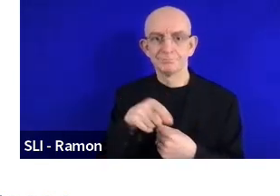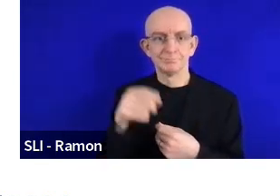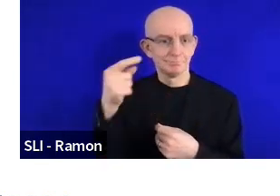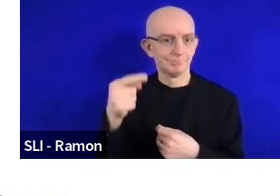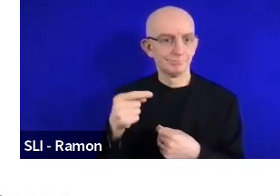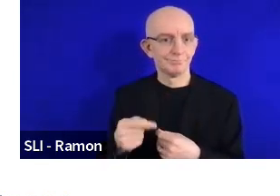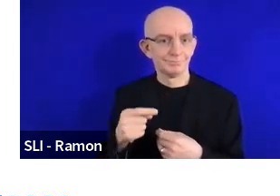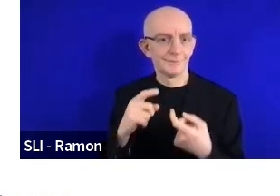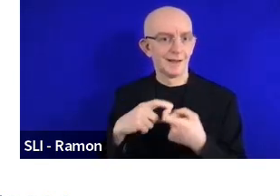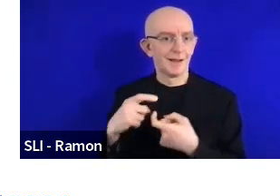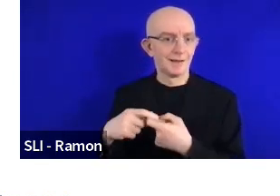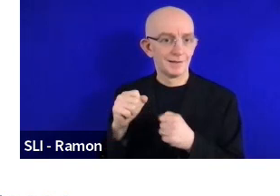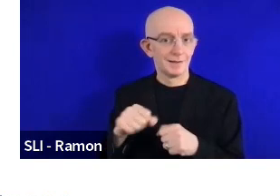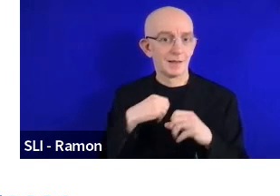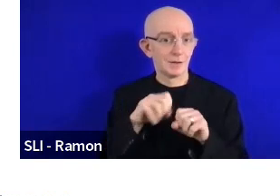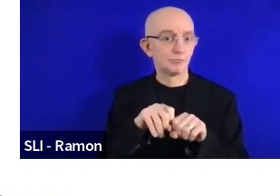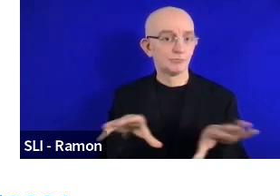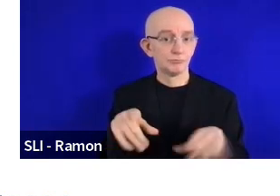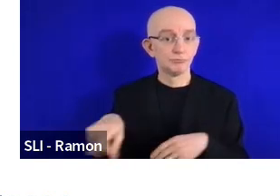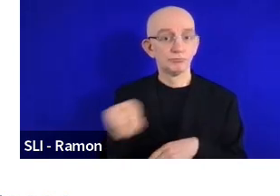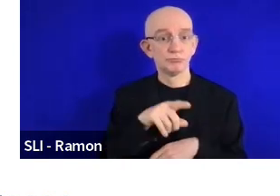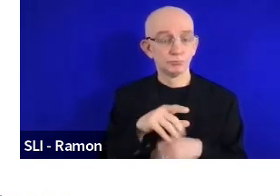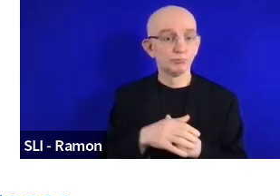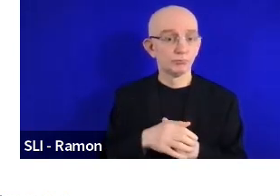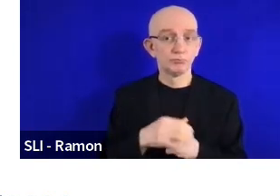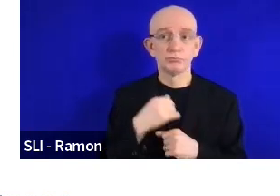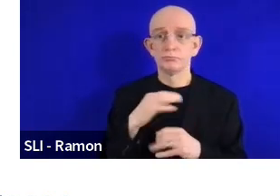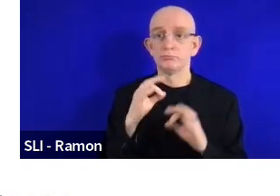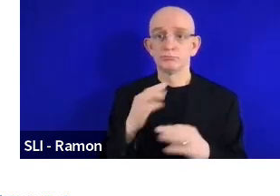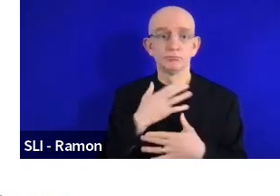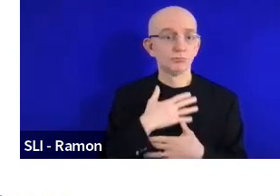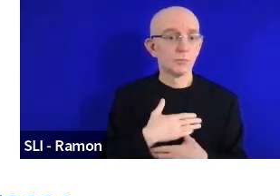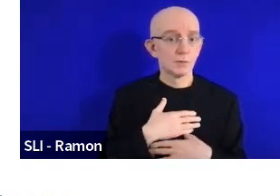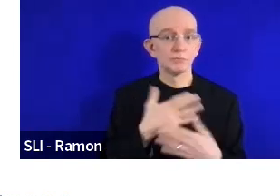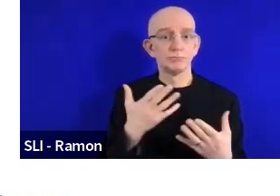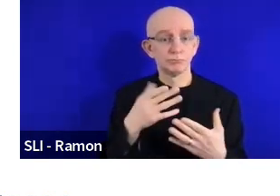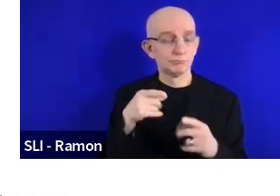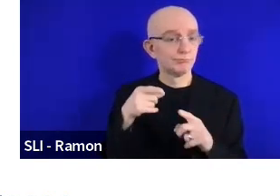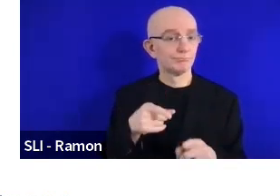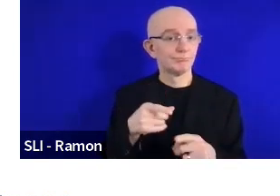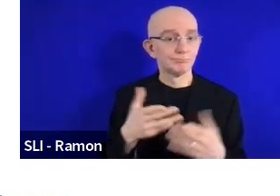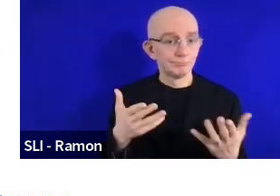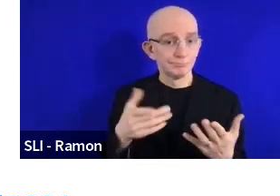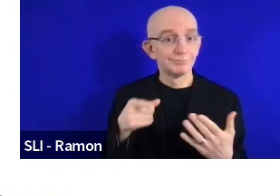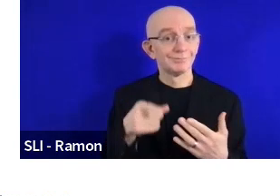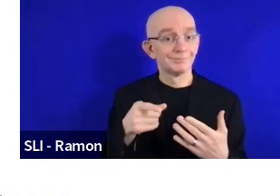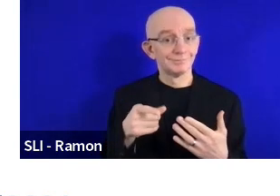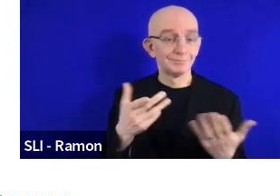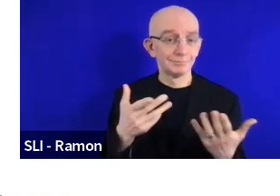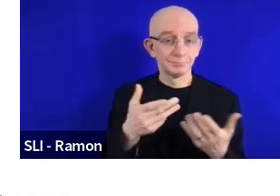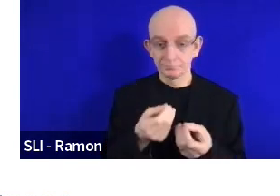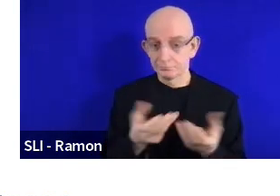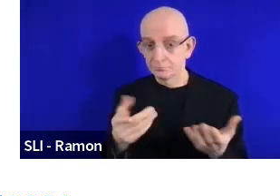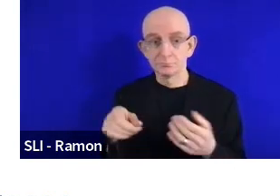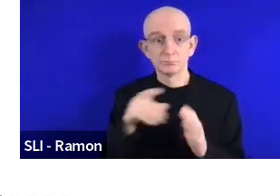few programs, schemes, interventions like this in Brazil or in really anywhere have been studied in this